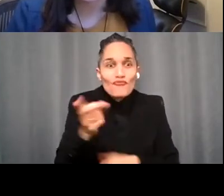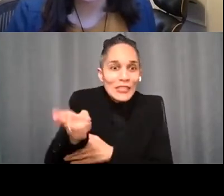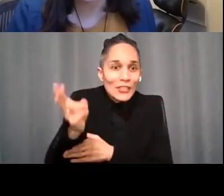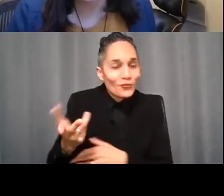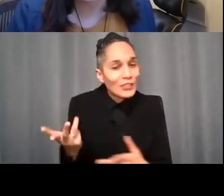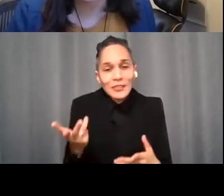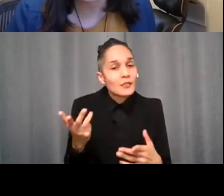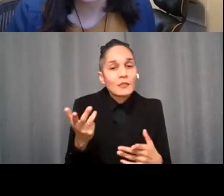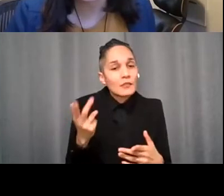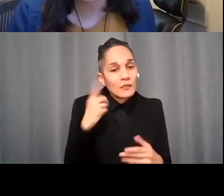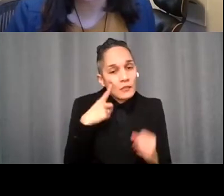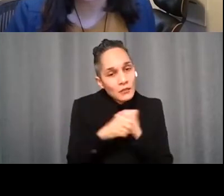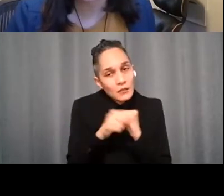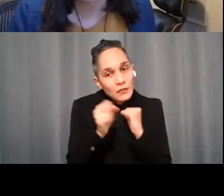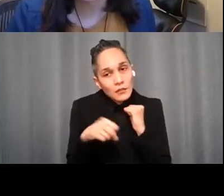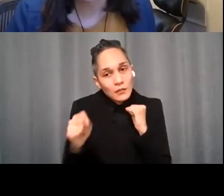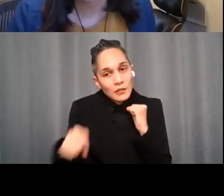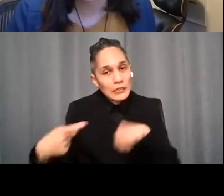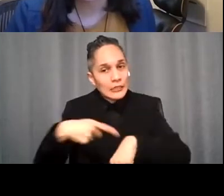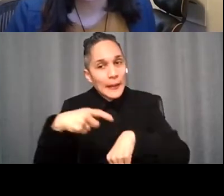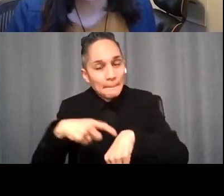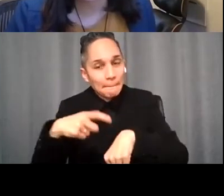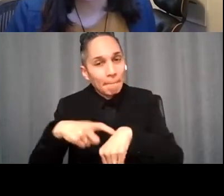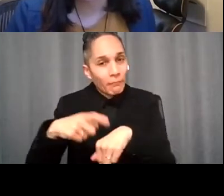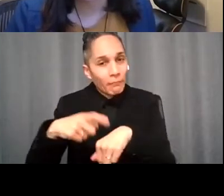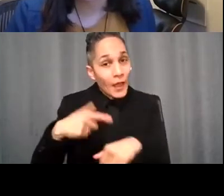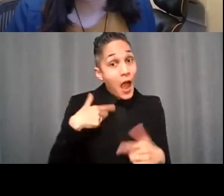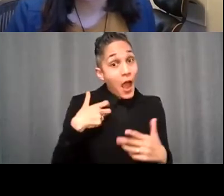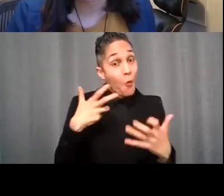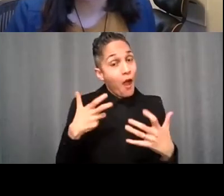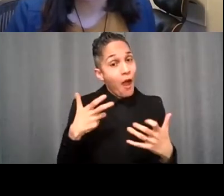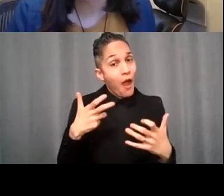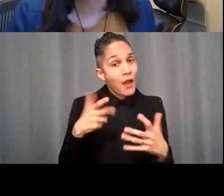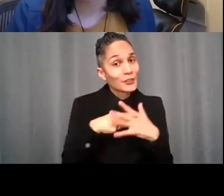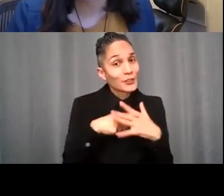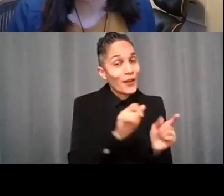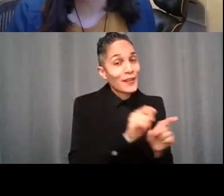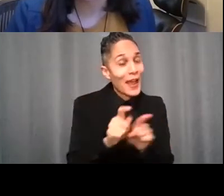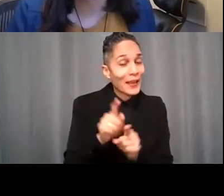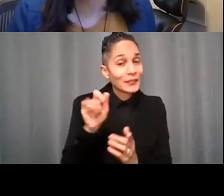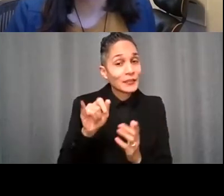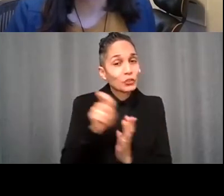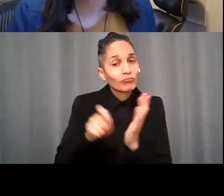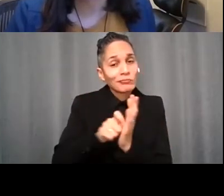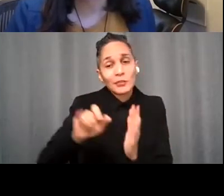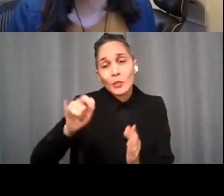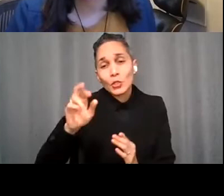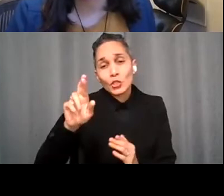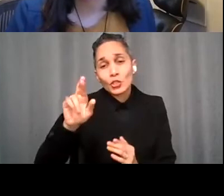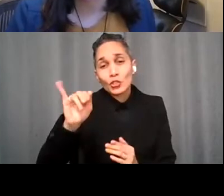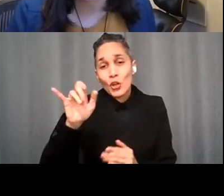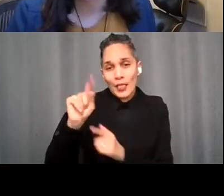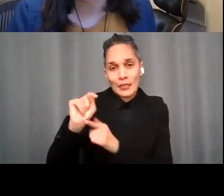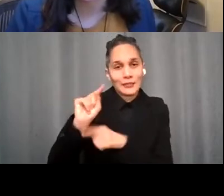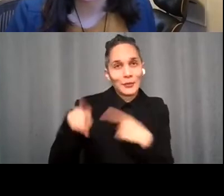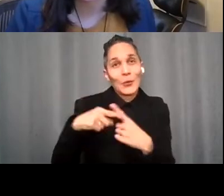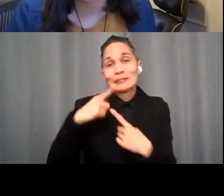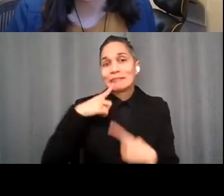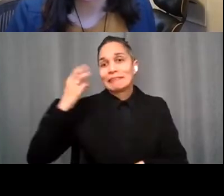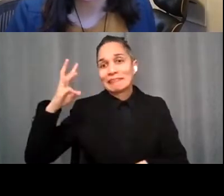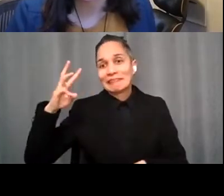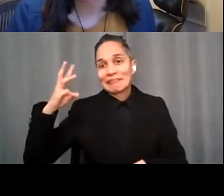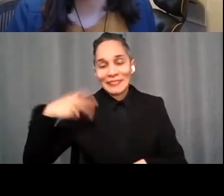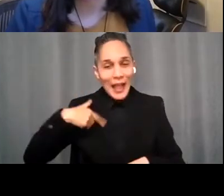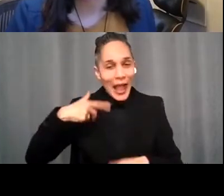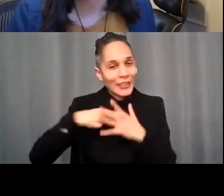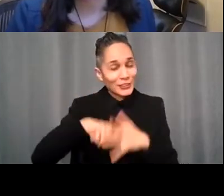was just taking too long. And because I started out wanting to be a journalist back when I was 16, I sort of went full circle